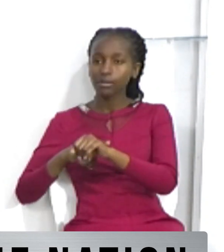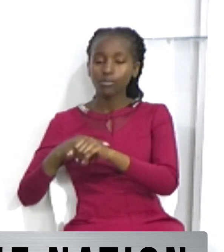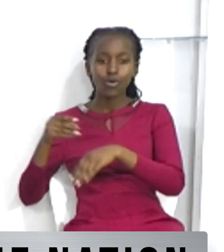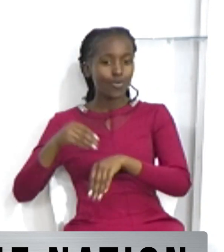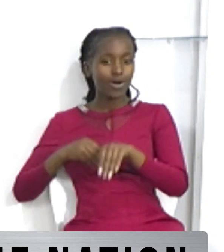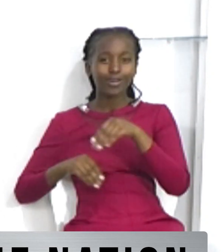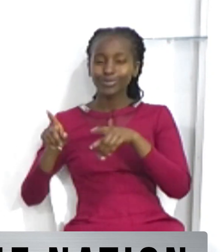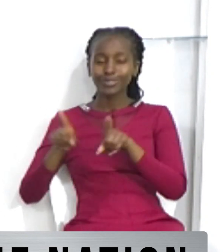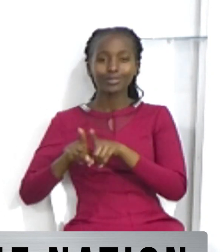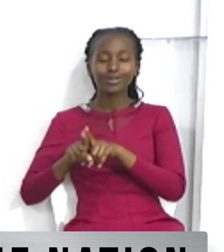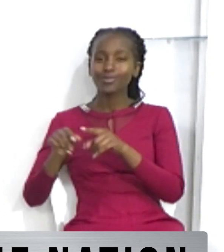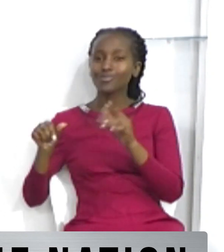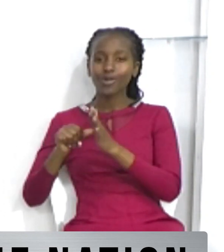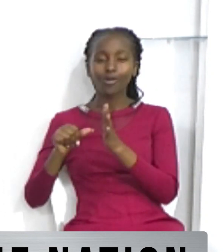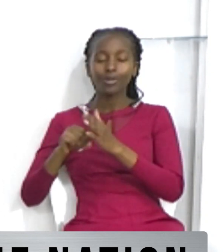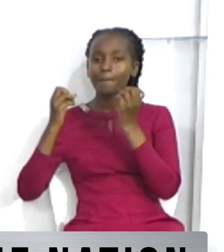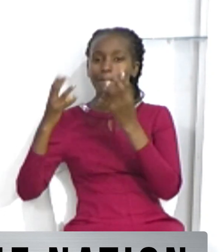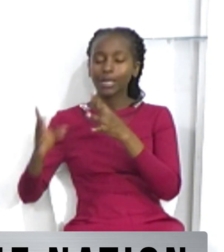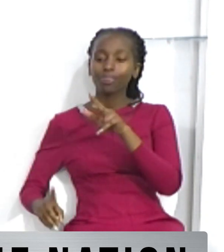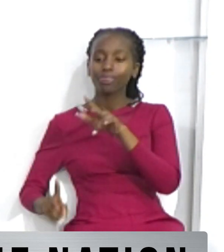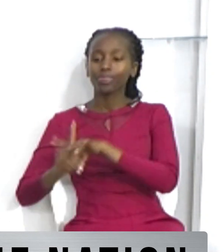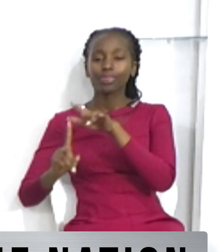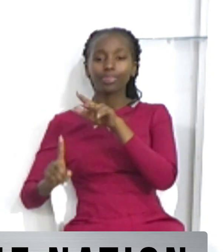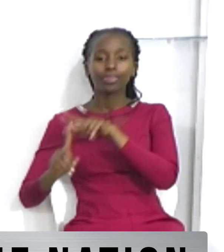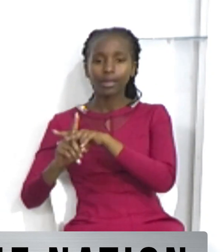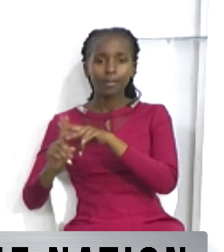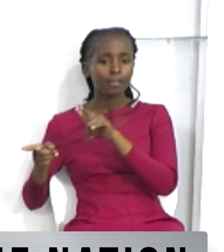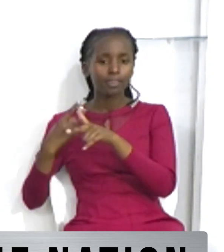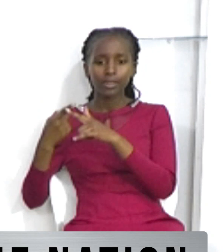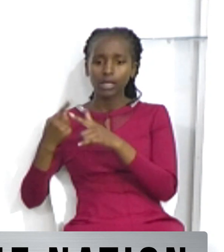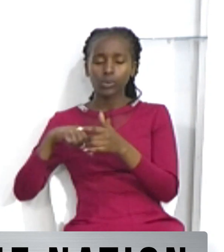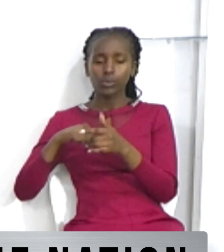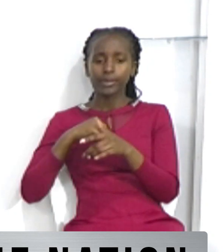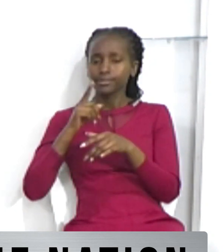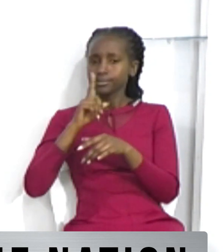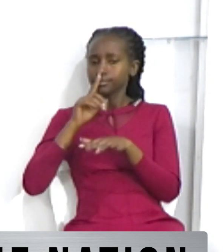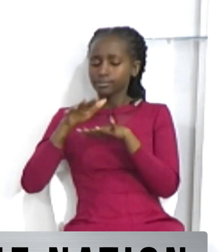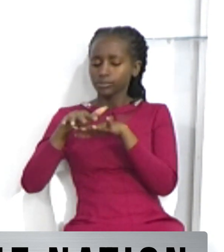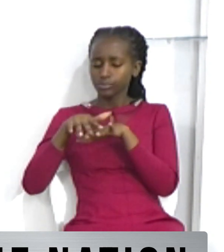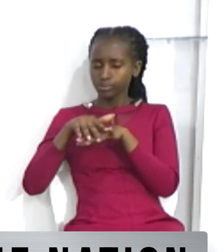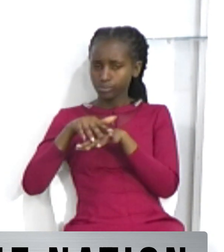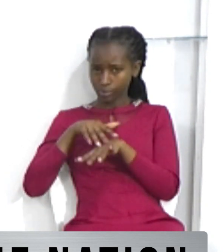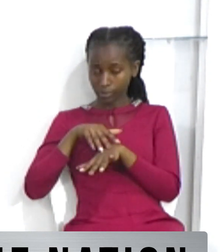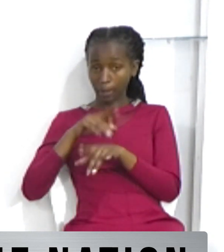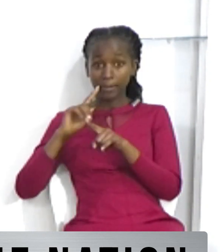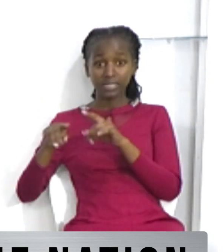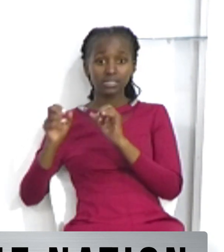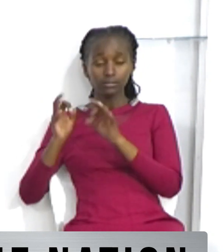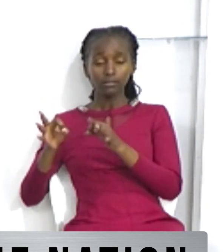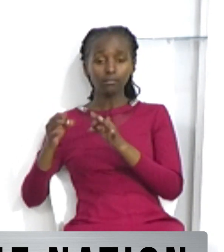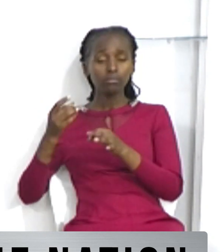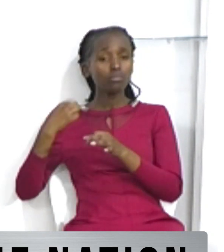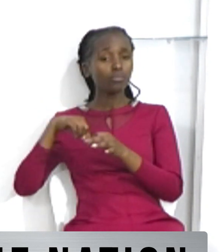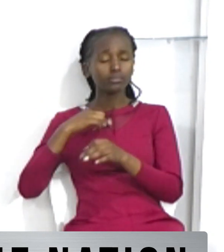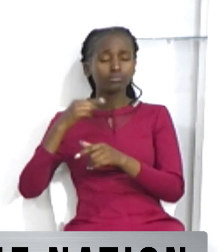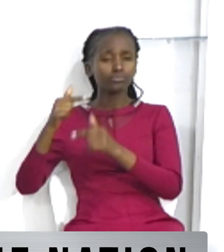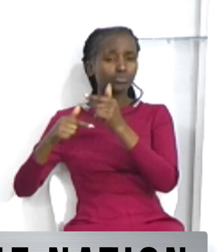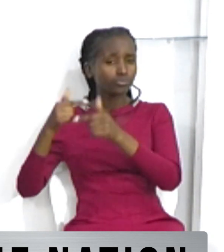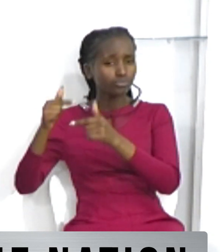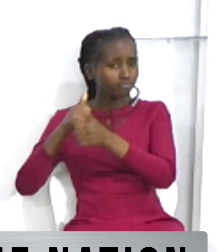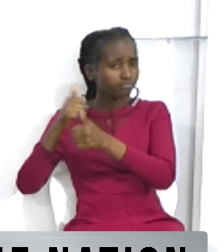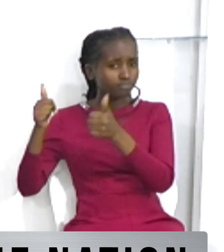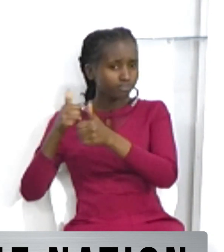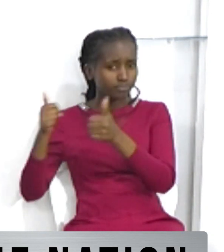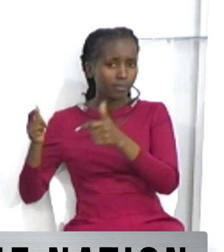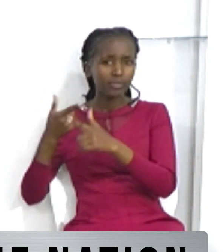all manner of things came in, Yes. and we slowed down. But if we kept that tempo, because people say we were much